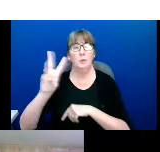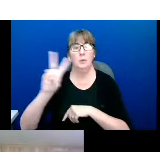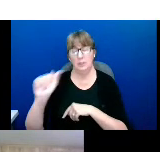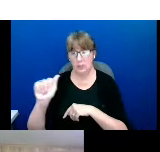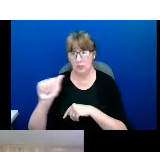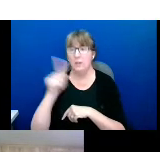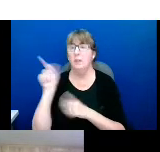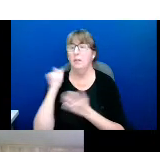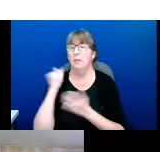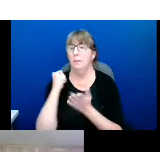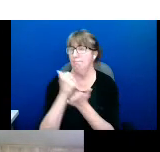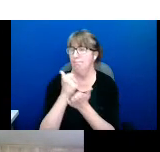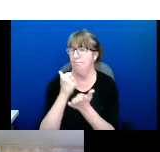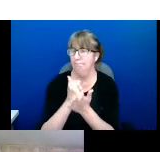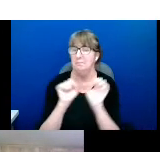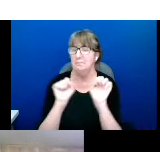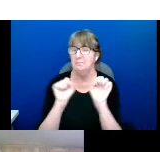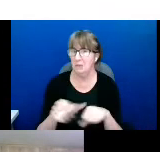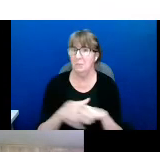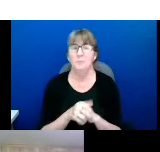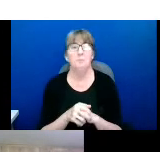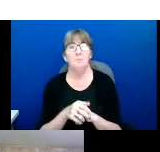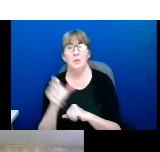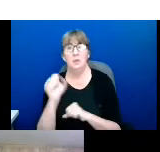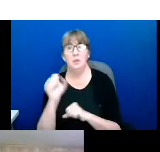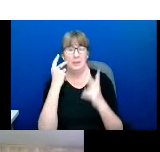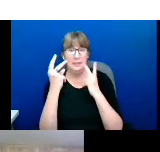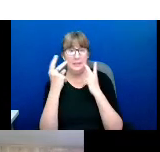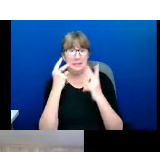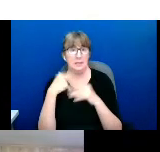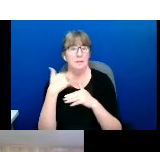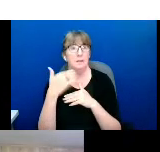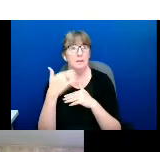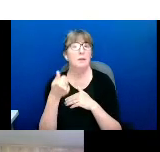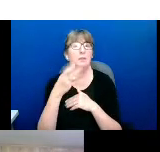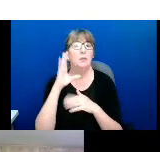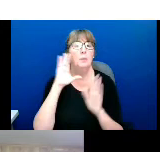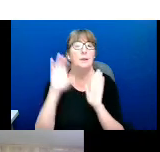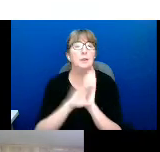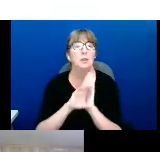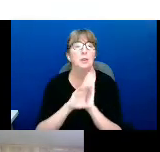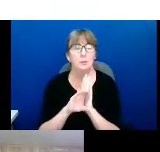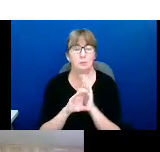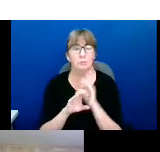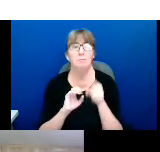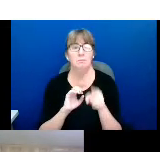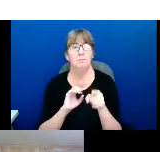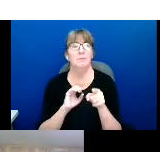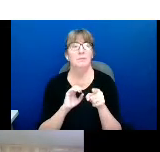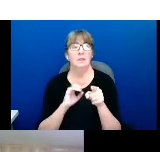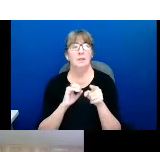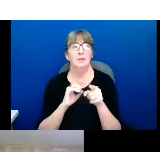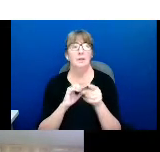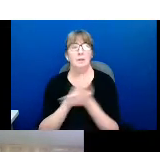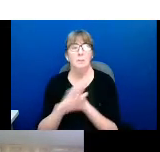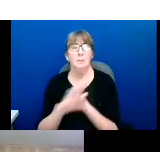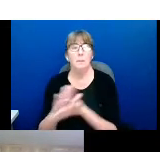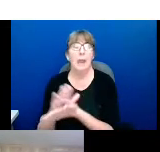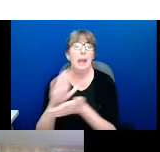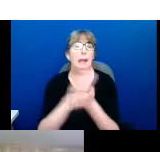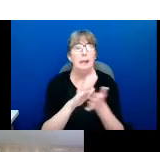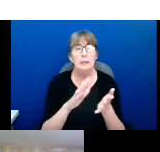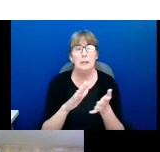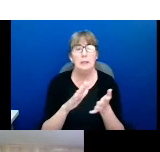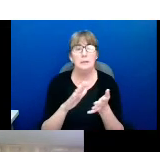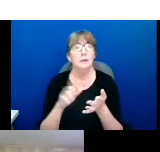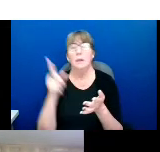with. You can flip through the next couple slides there. Some of the maintenance that they're not going to likely get to,